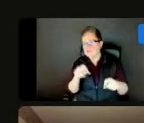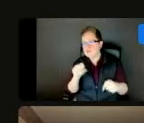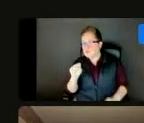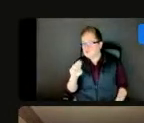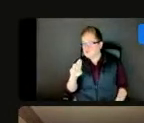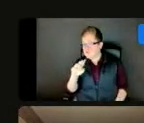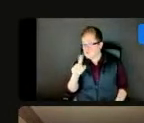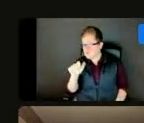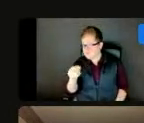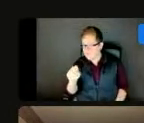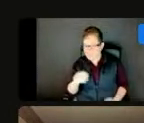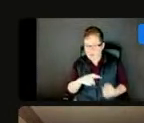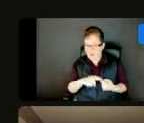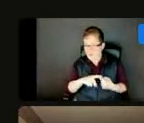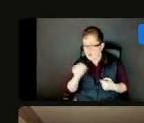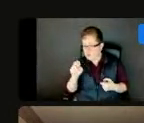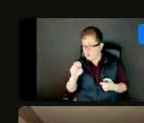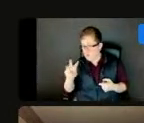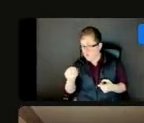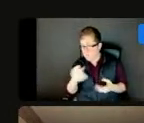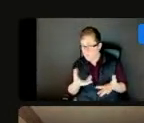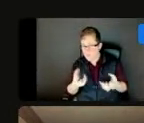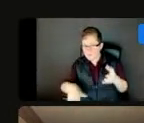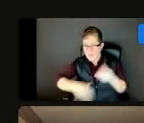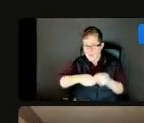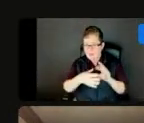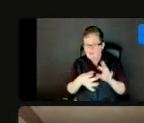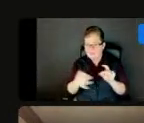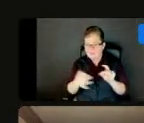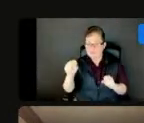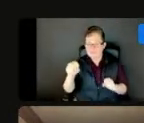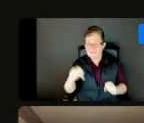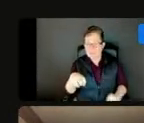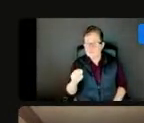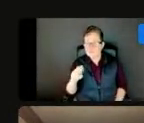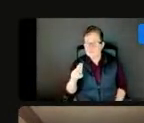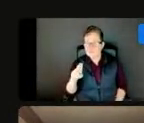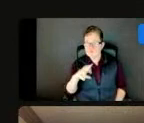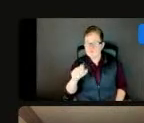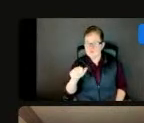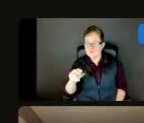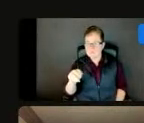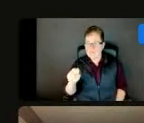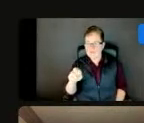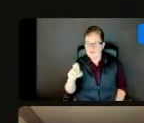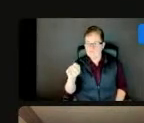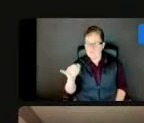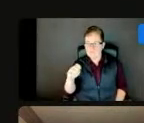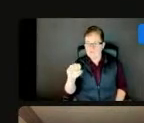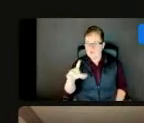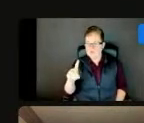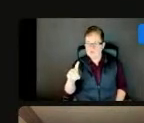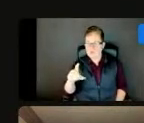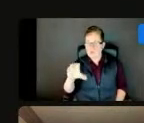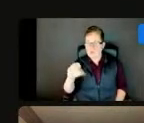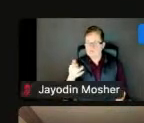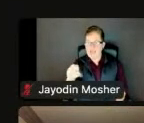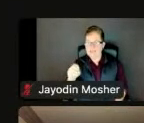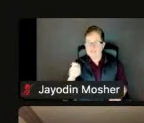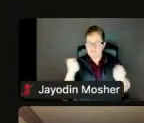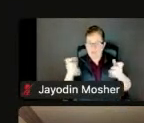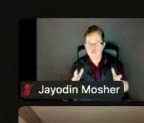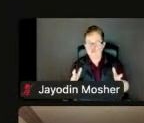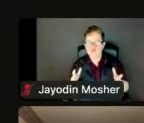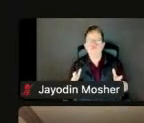would either of you like to comment on that? Yes, this is Suzanne Reynolds, Code Compliance Manager. We